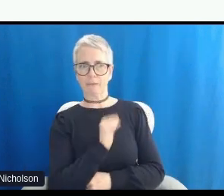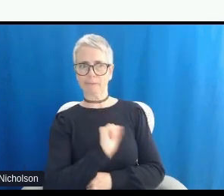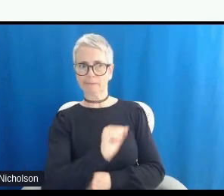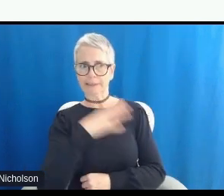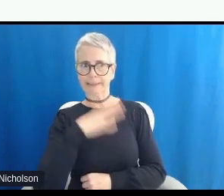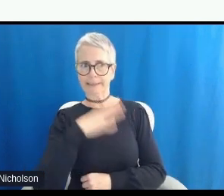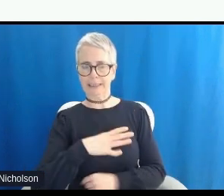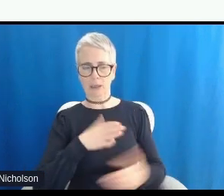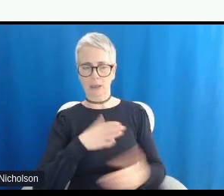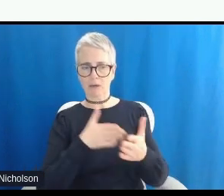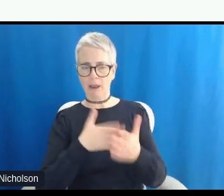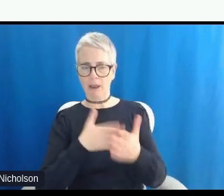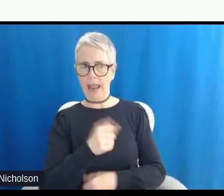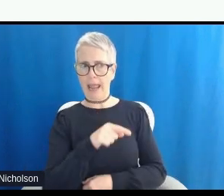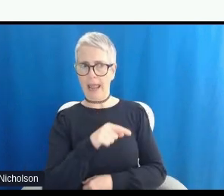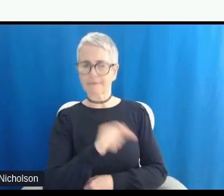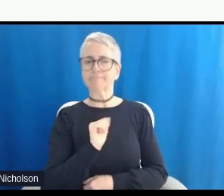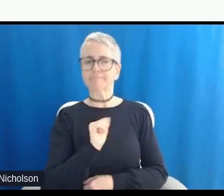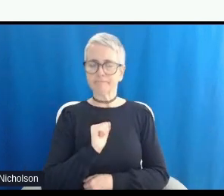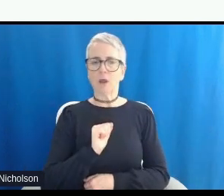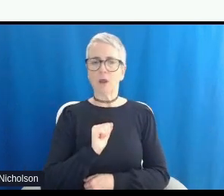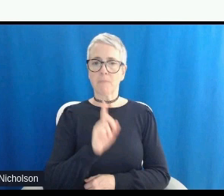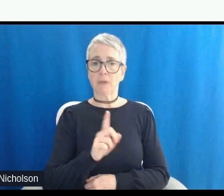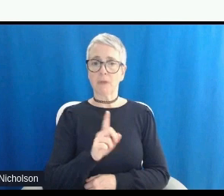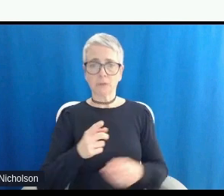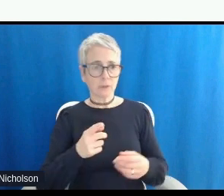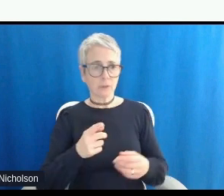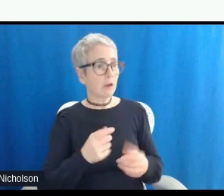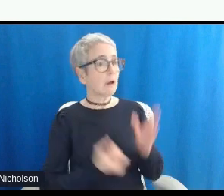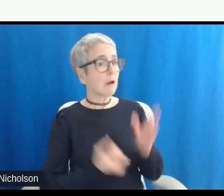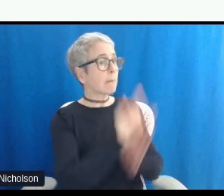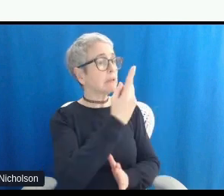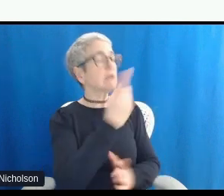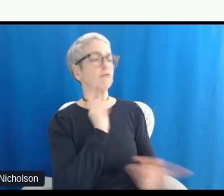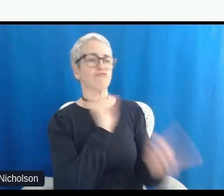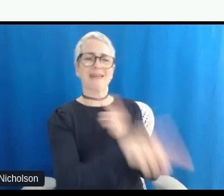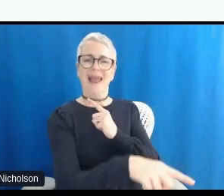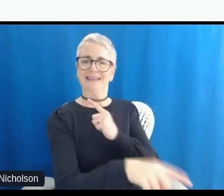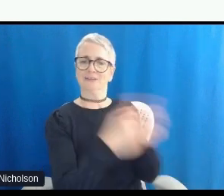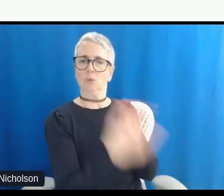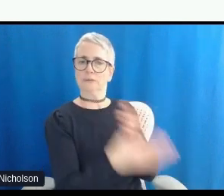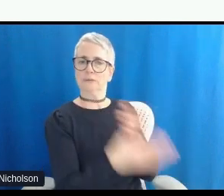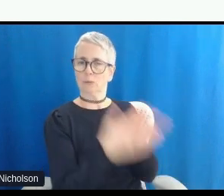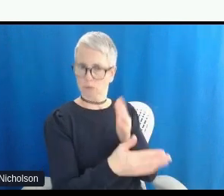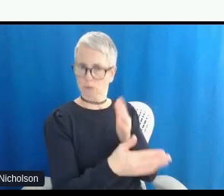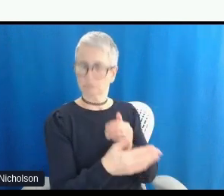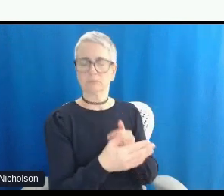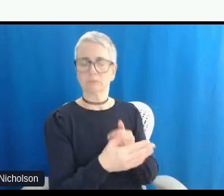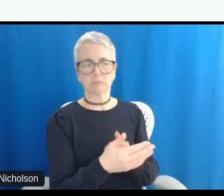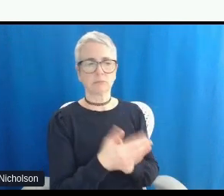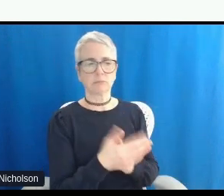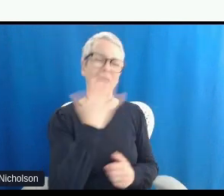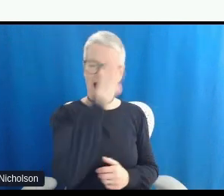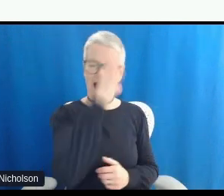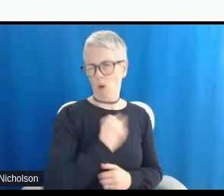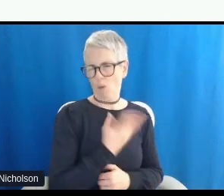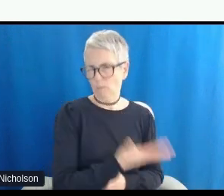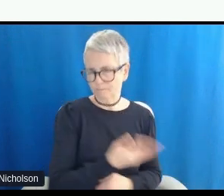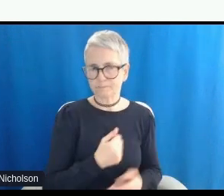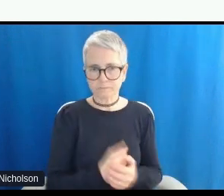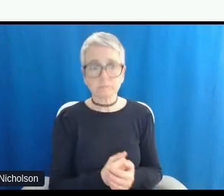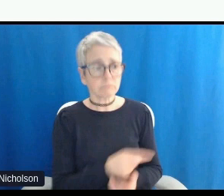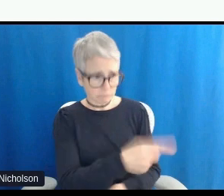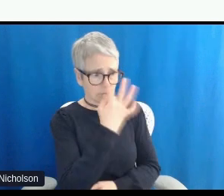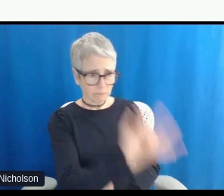using systems and processes, but we react to those as and when someone highlights that they are struggling. People can make requests for